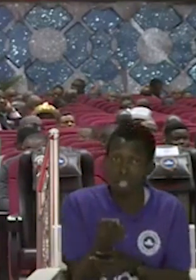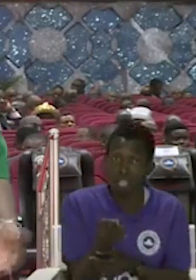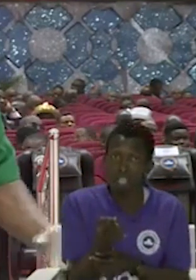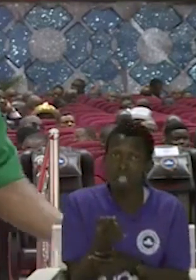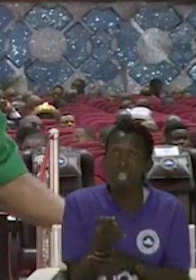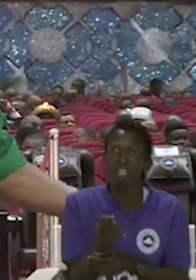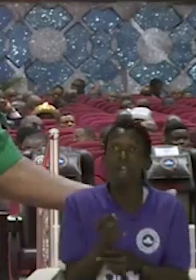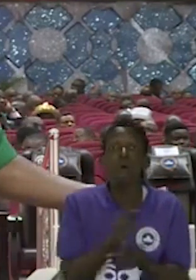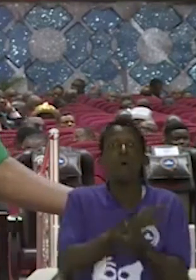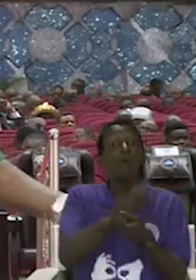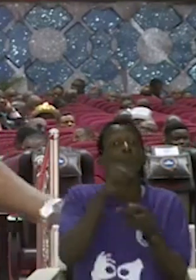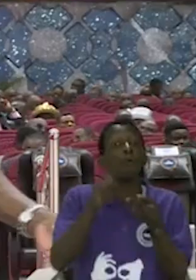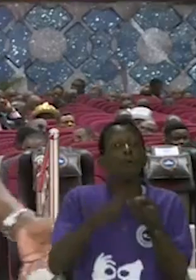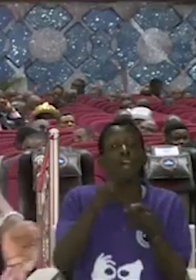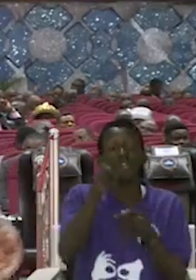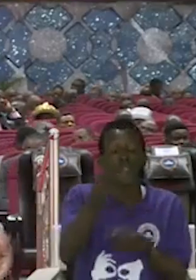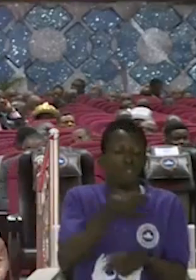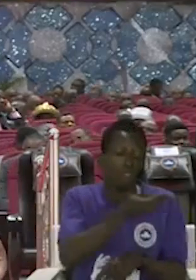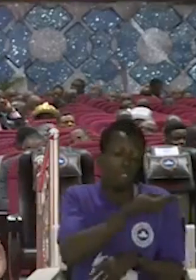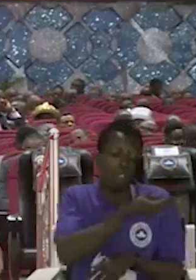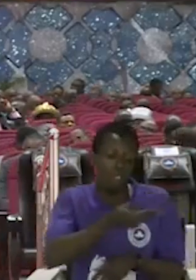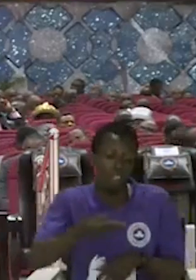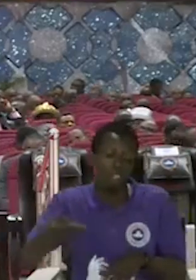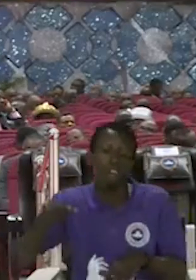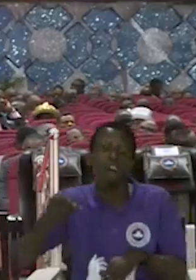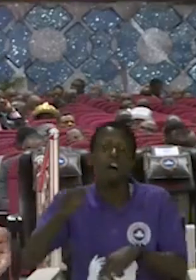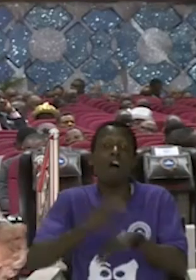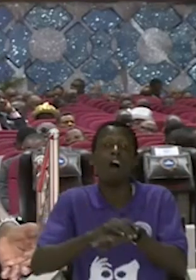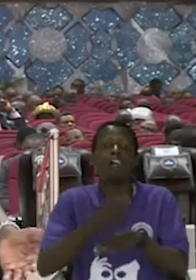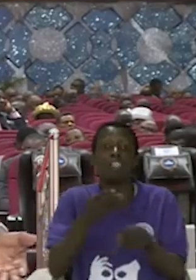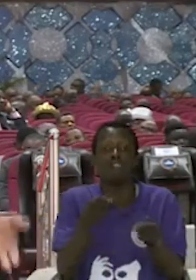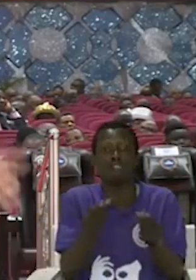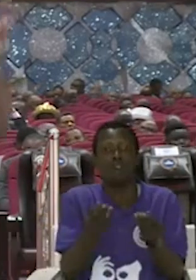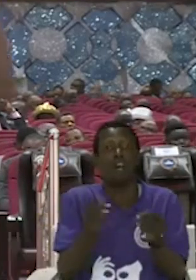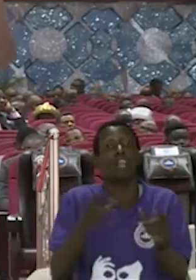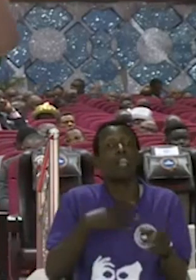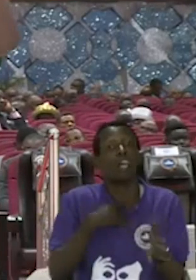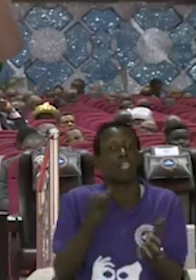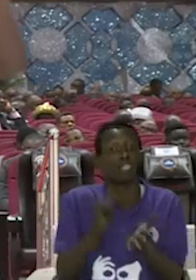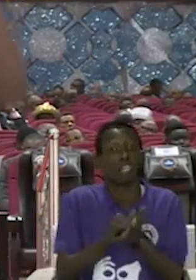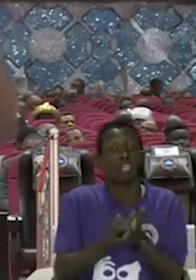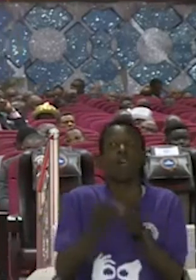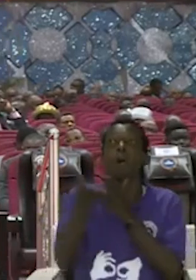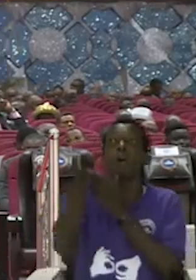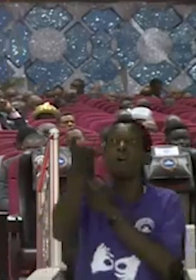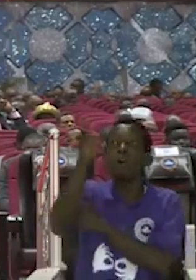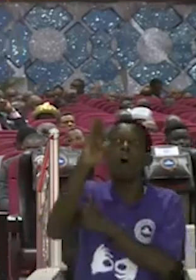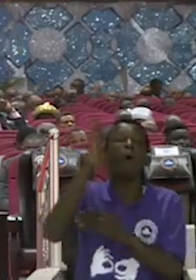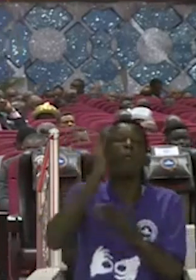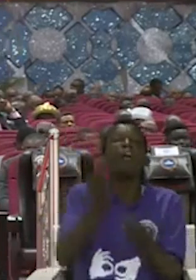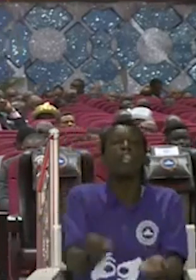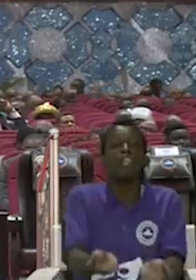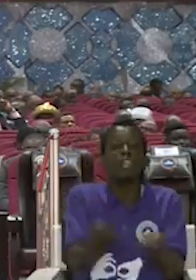when you lay yourself on the floor like that, the God will lift you up.